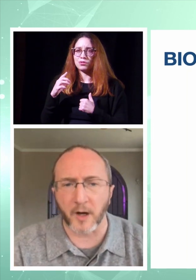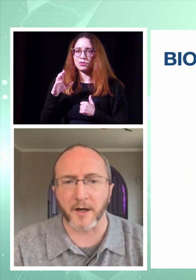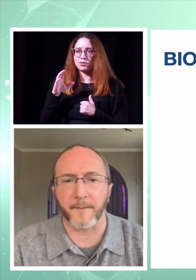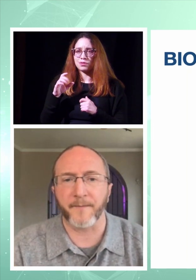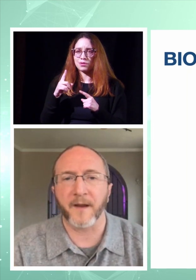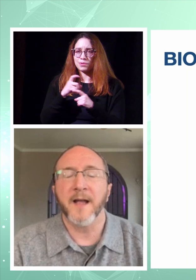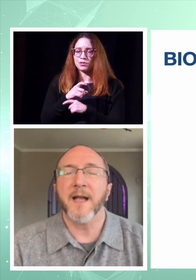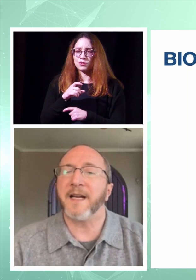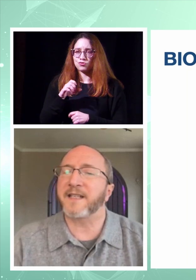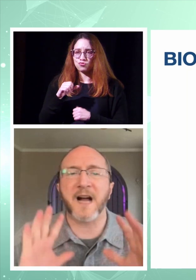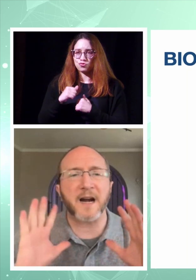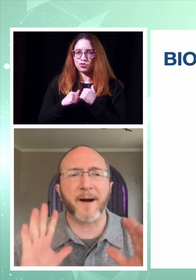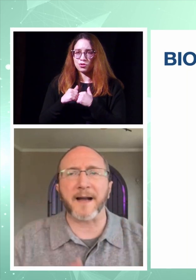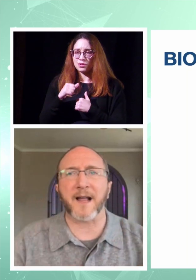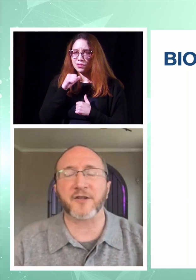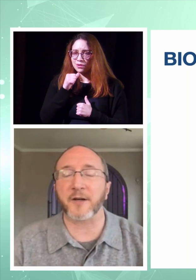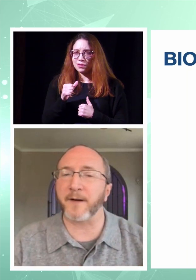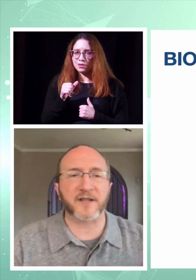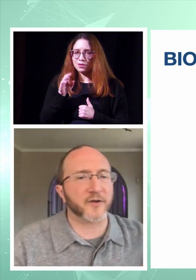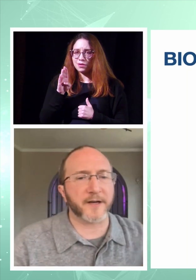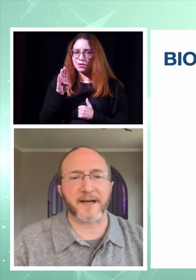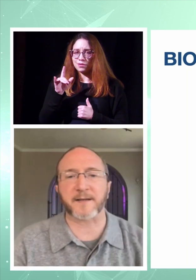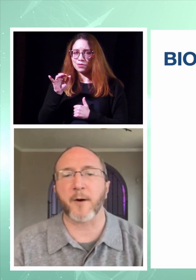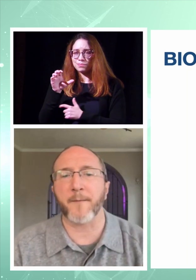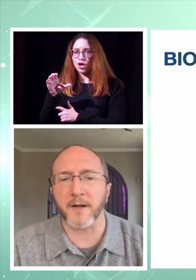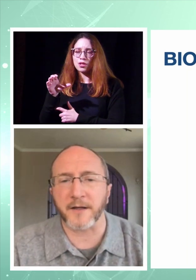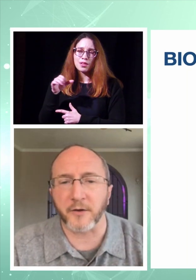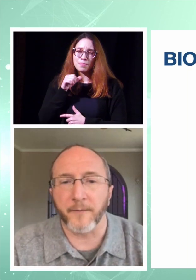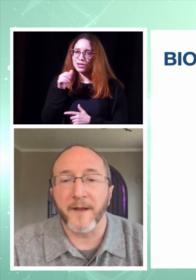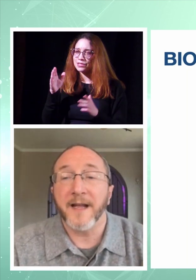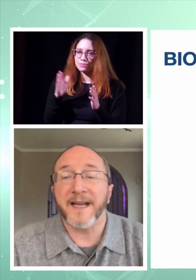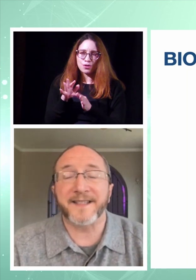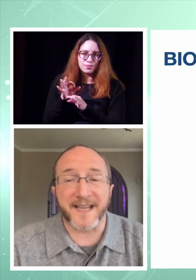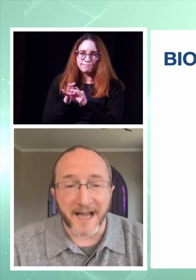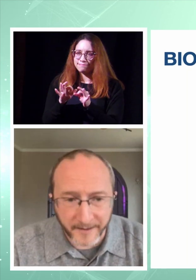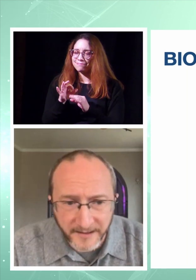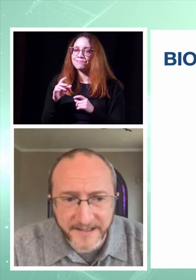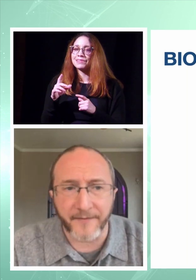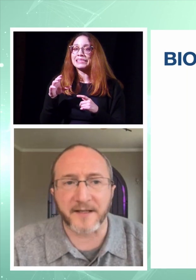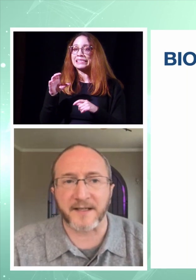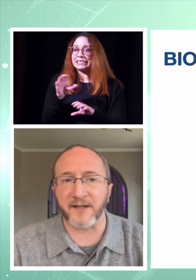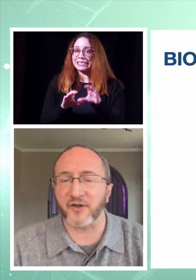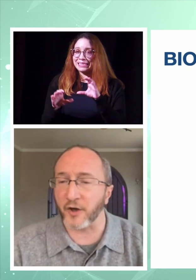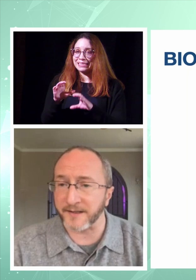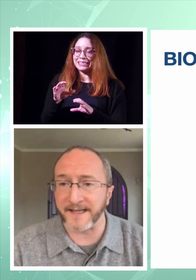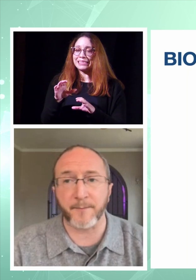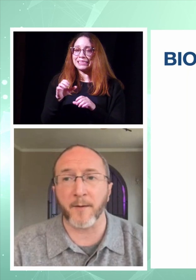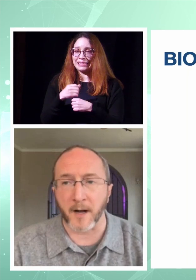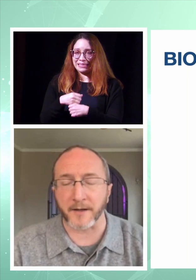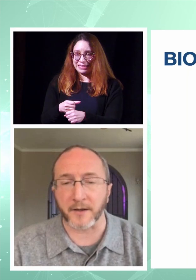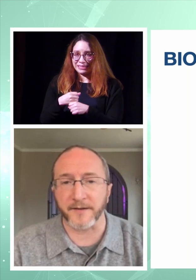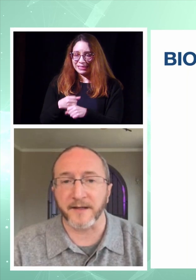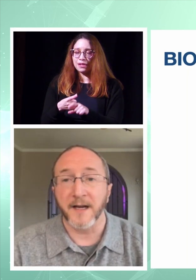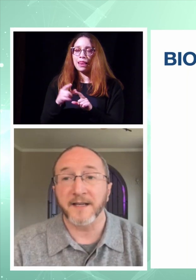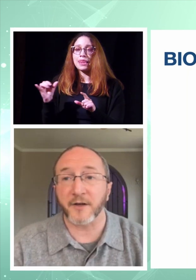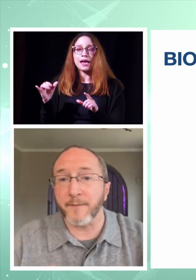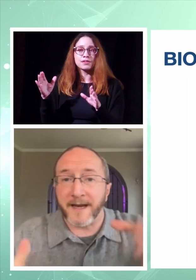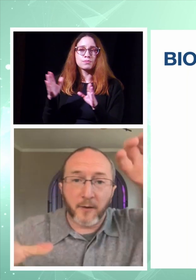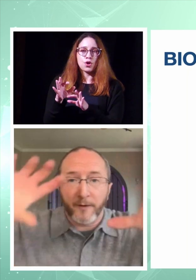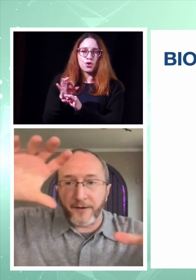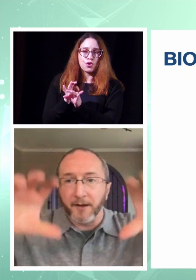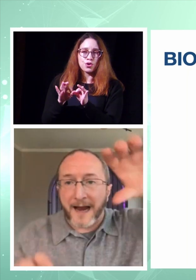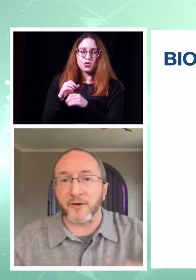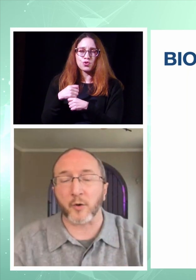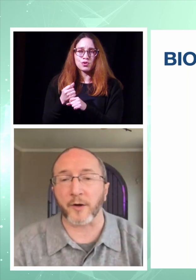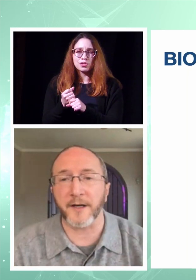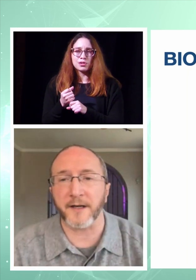complex drug. It's not a biologic, but it's also not a small molecule. It's chemically synthesized, just like small molecules. So you make